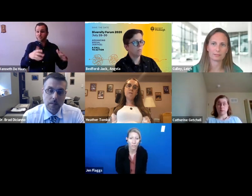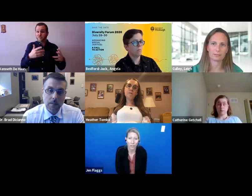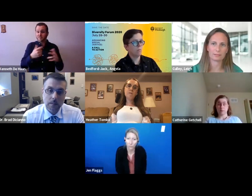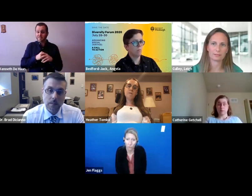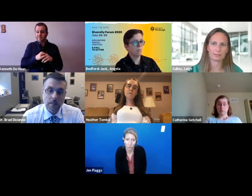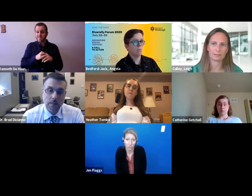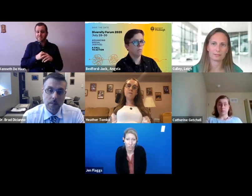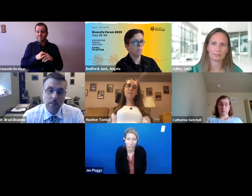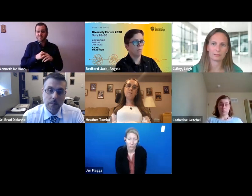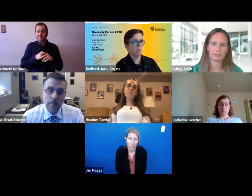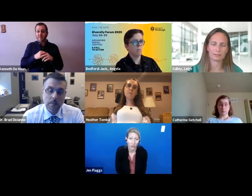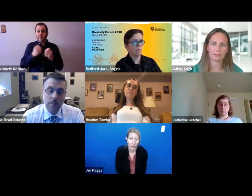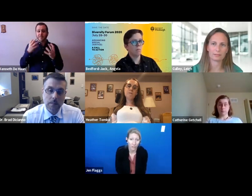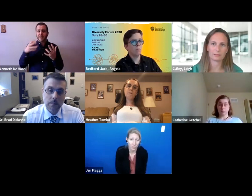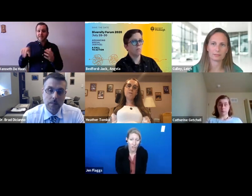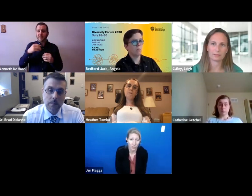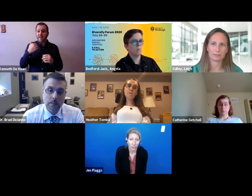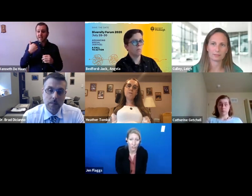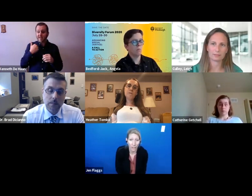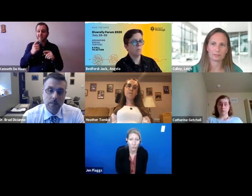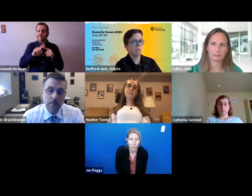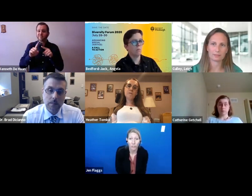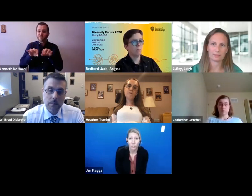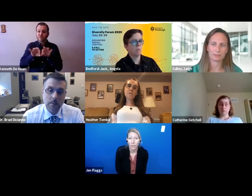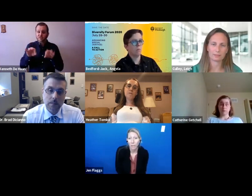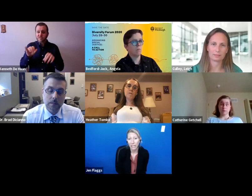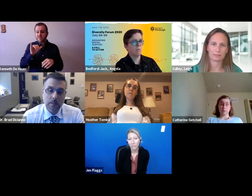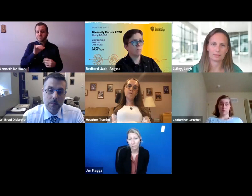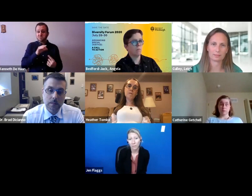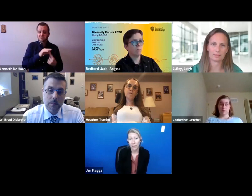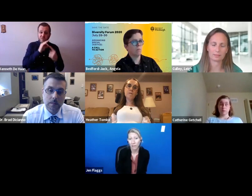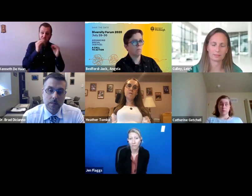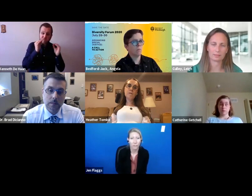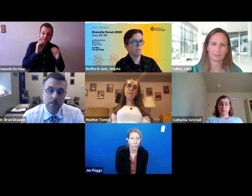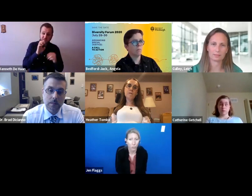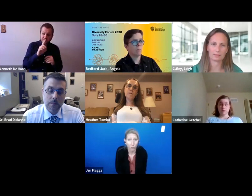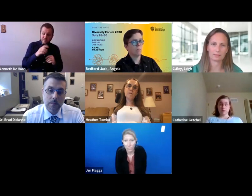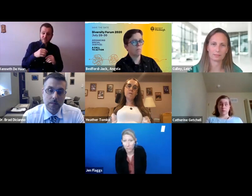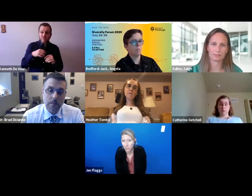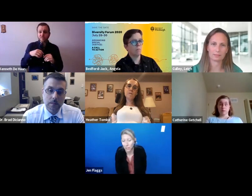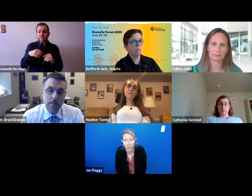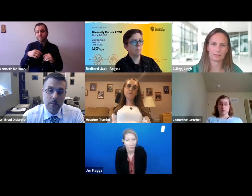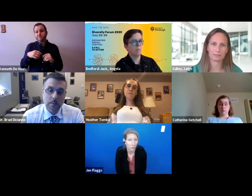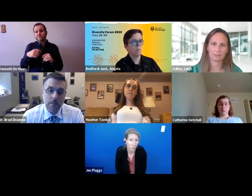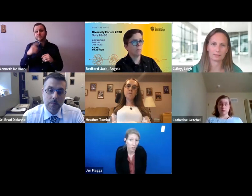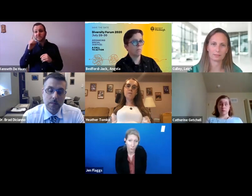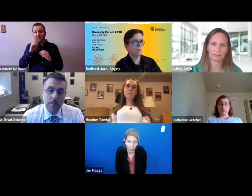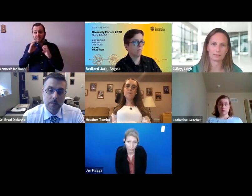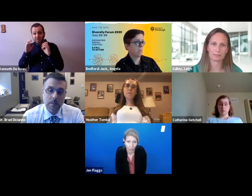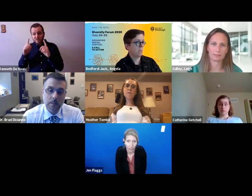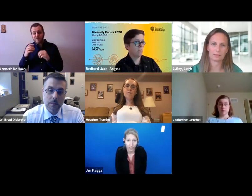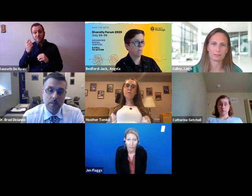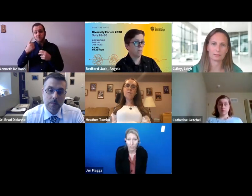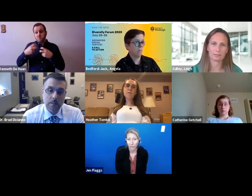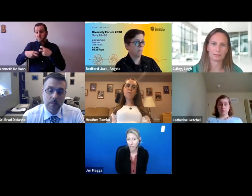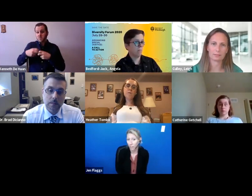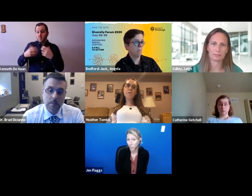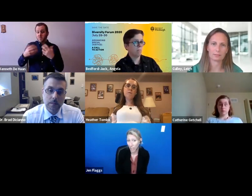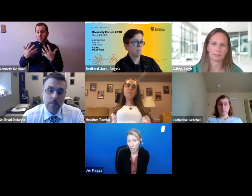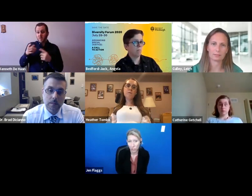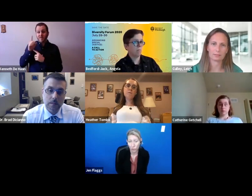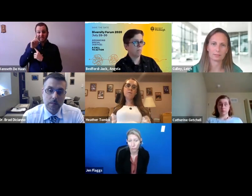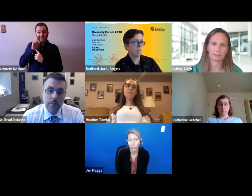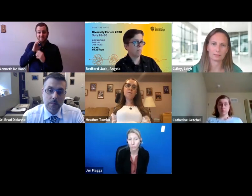work with a deaf student and how to have that child in their classroom. Many of them have different degrees. They may have a special ed degree. They may have a